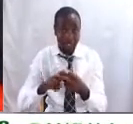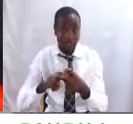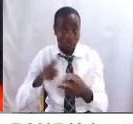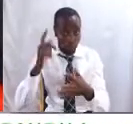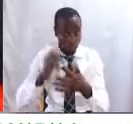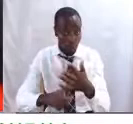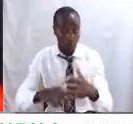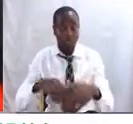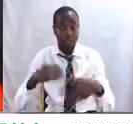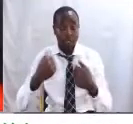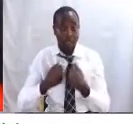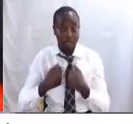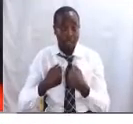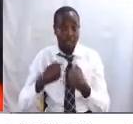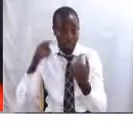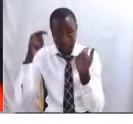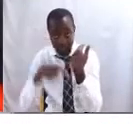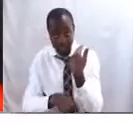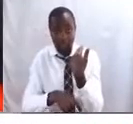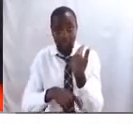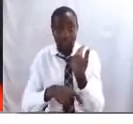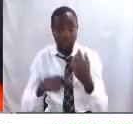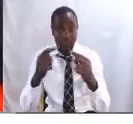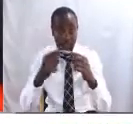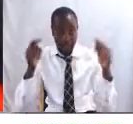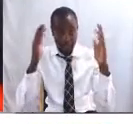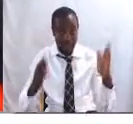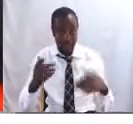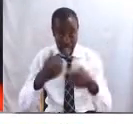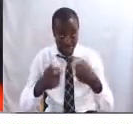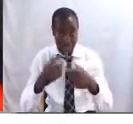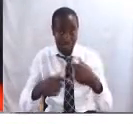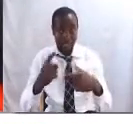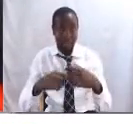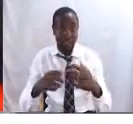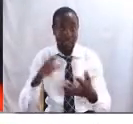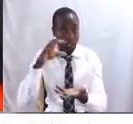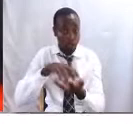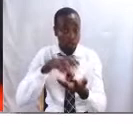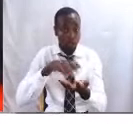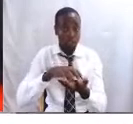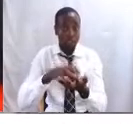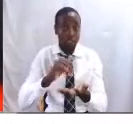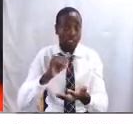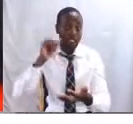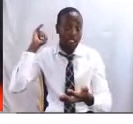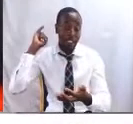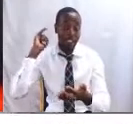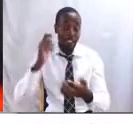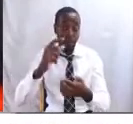lay it down. And that is when he attacks. Like in the case that we were told yesterday about Gideon and the